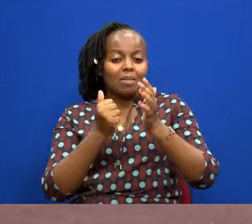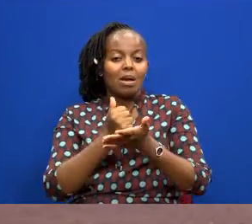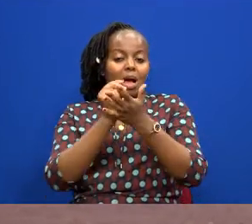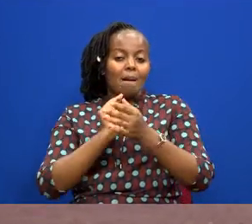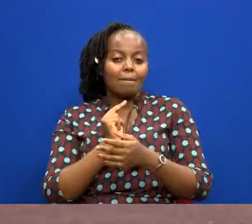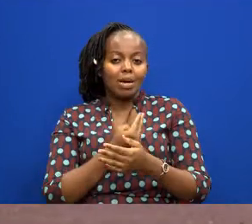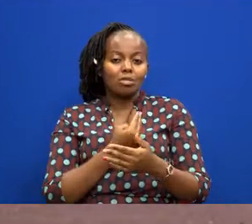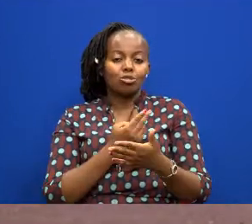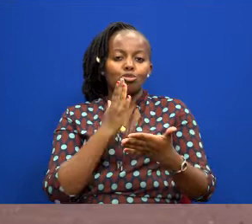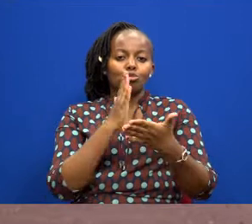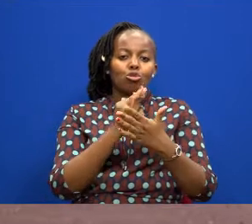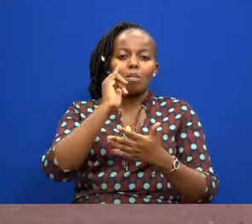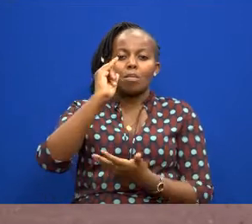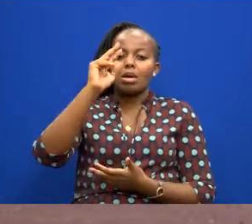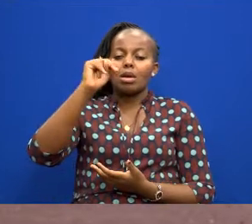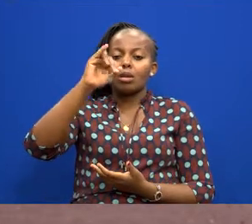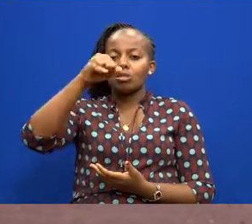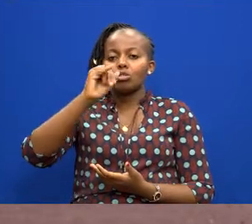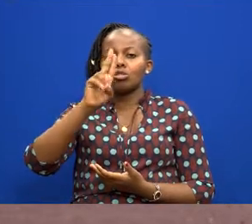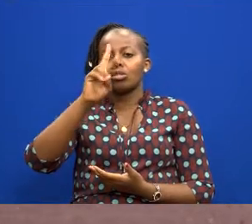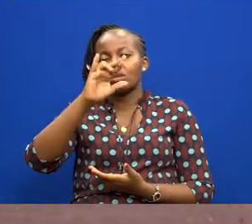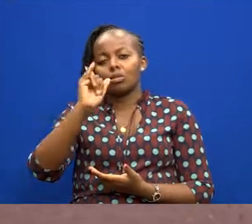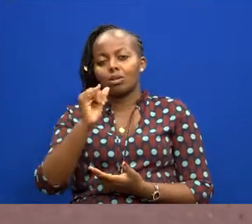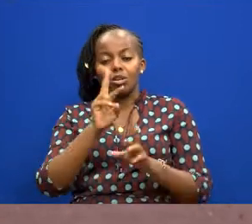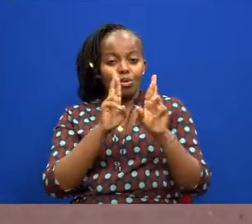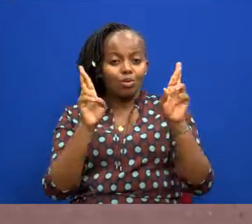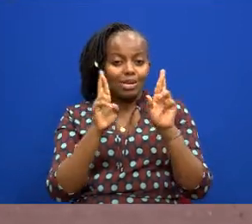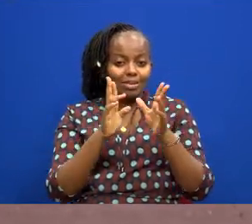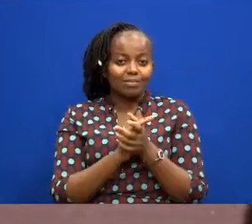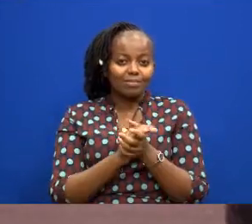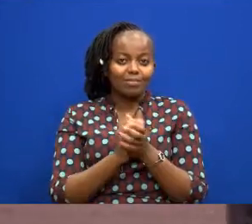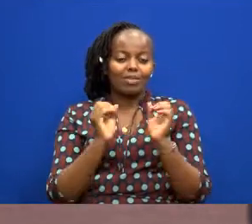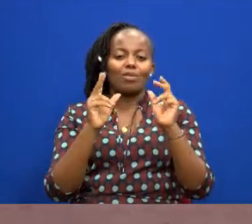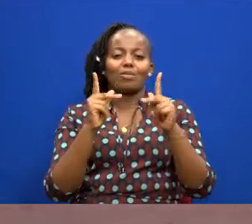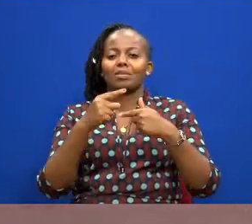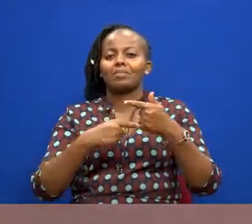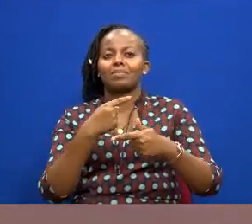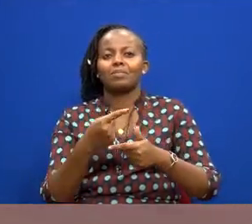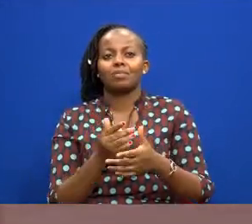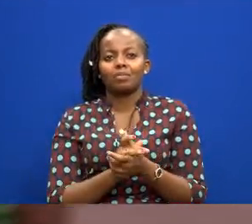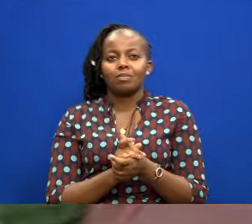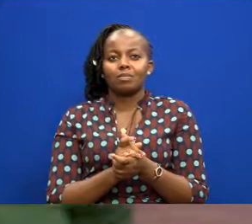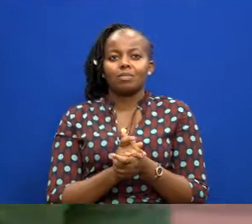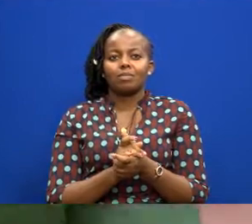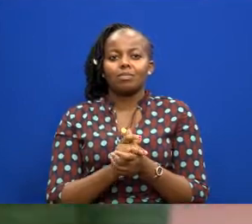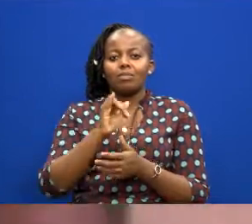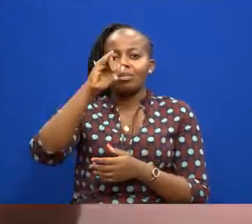injuries. Sawa sawa? Yes. Are we ready for a warm-up? Yes. Twende kazi. Let's jog on the spot.